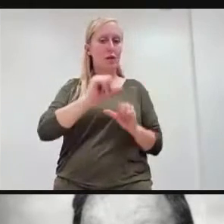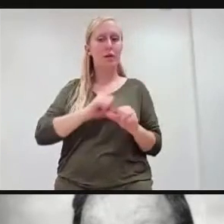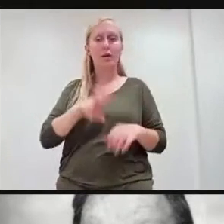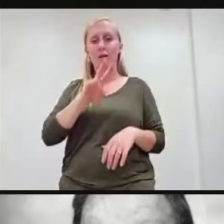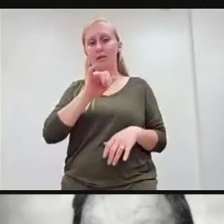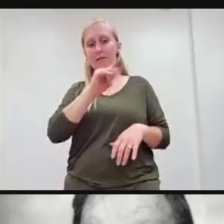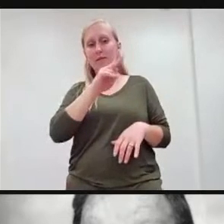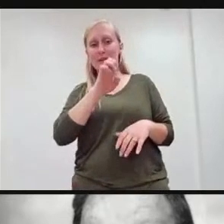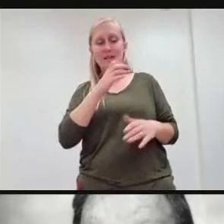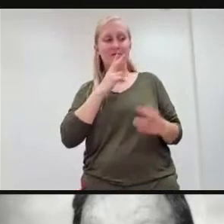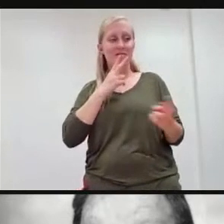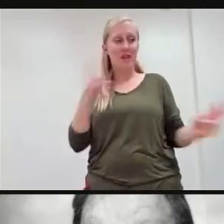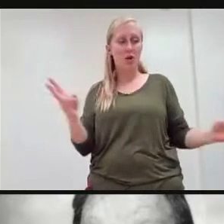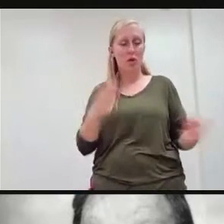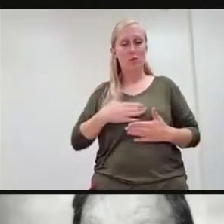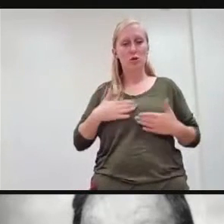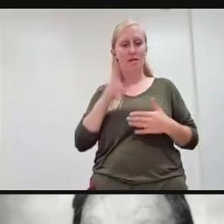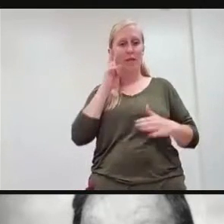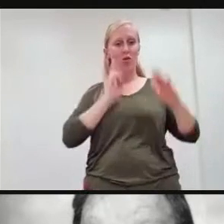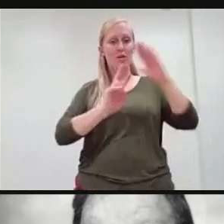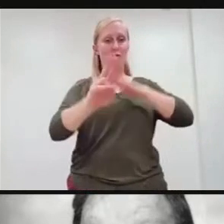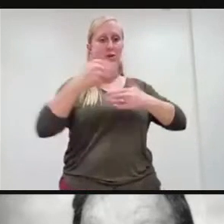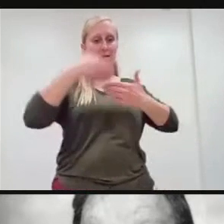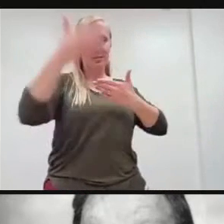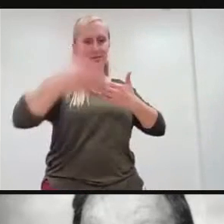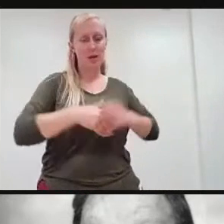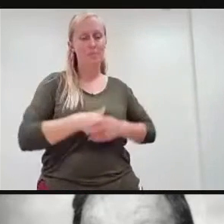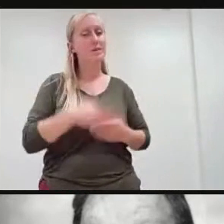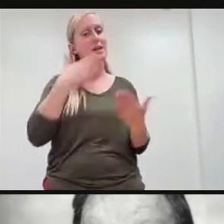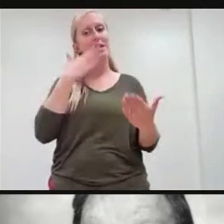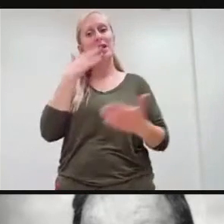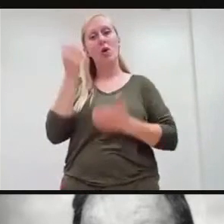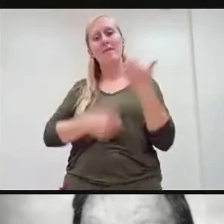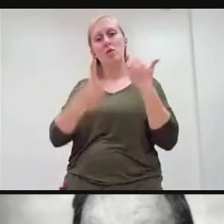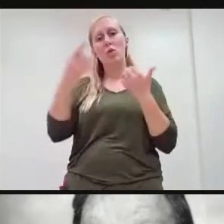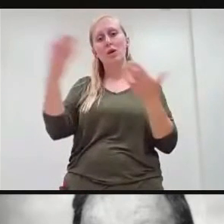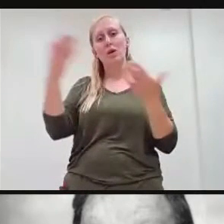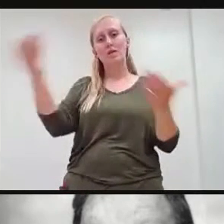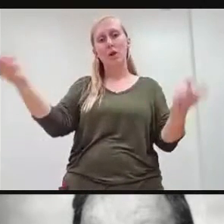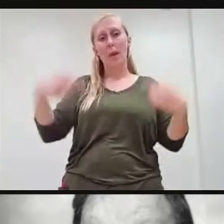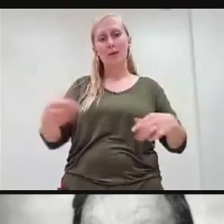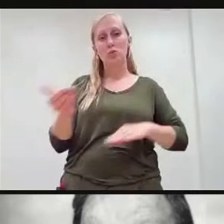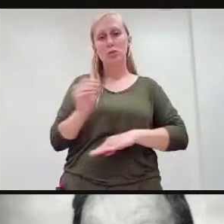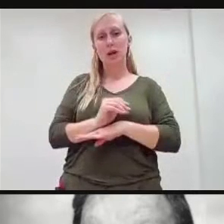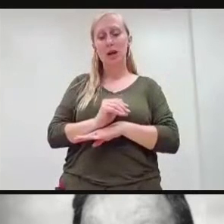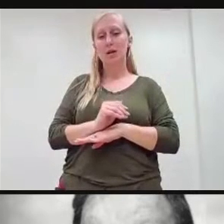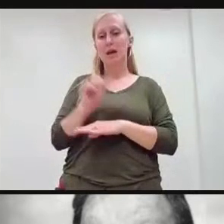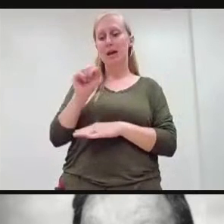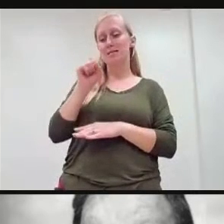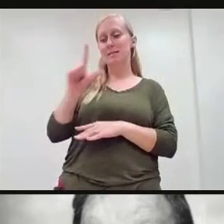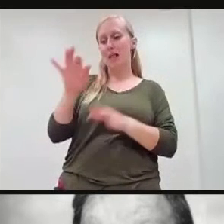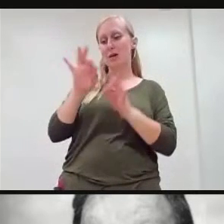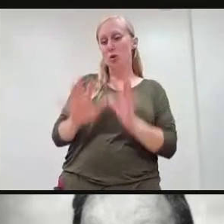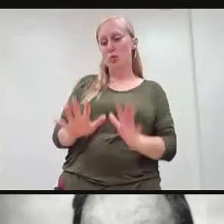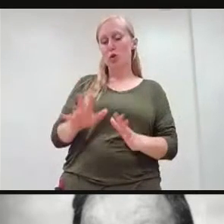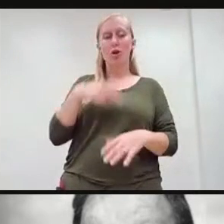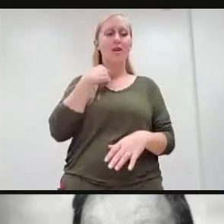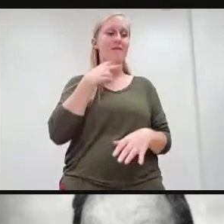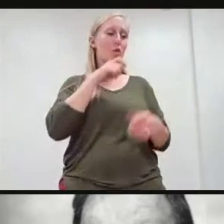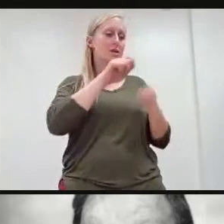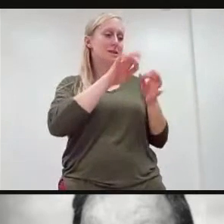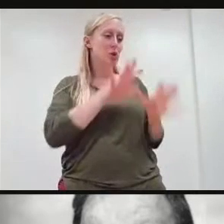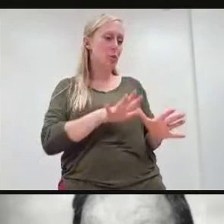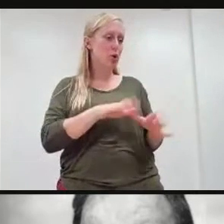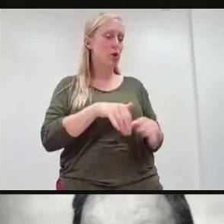Vince, very appreciative. Looking forward to the next steps. Thank you everybody for being here. RSL interpreter, our interpreters for our different